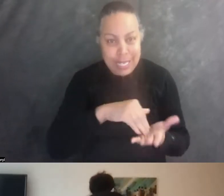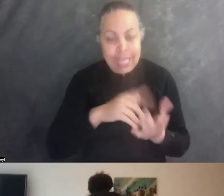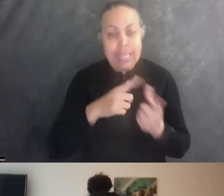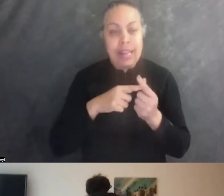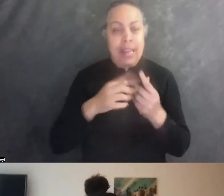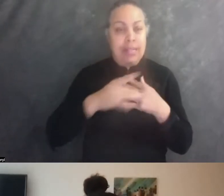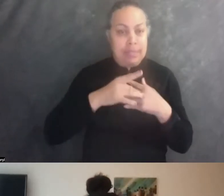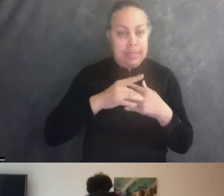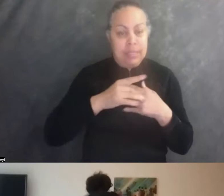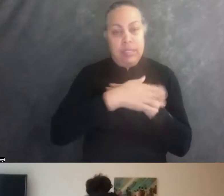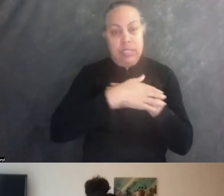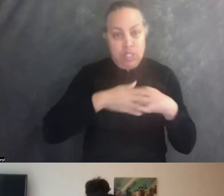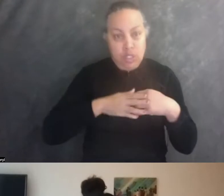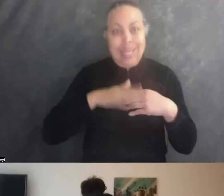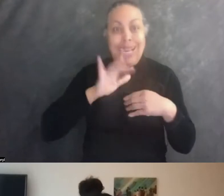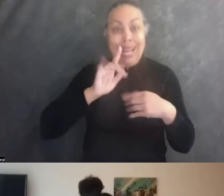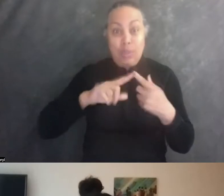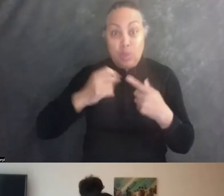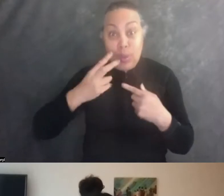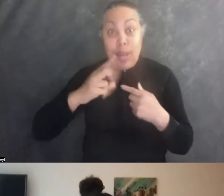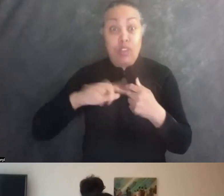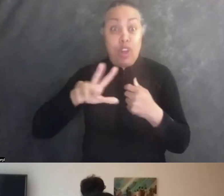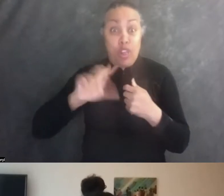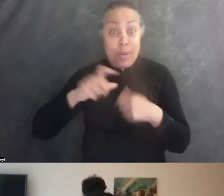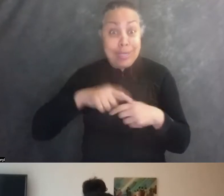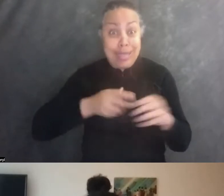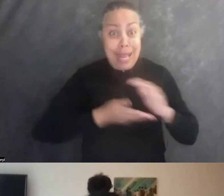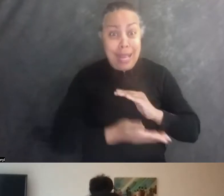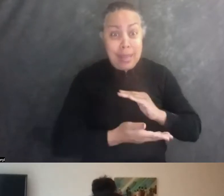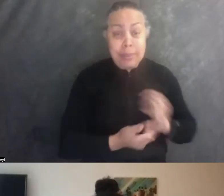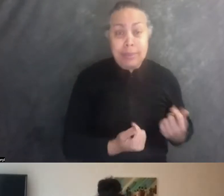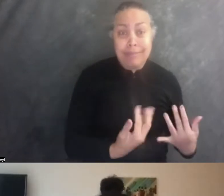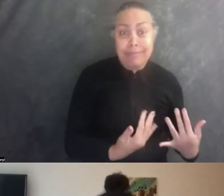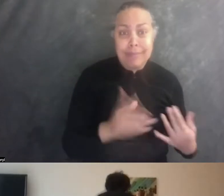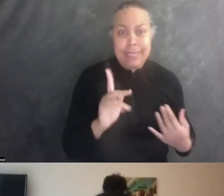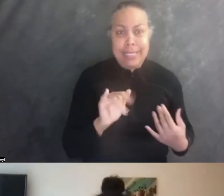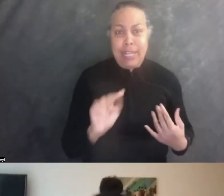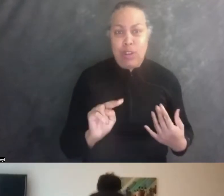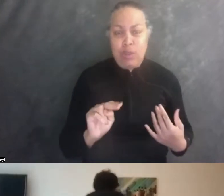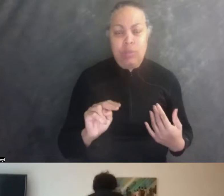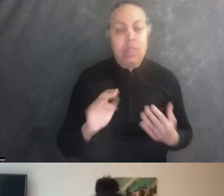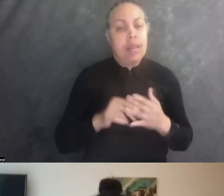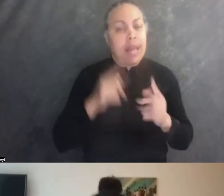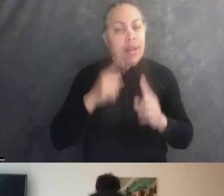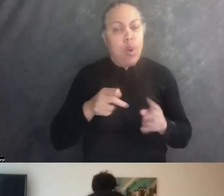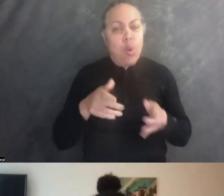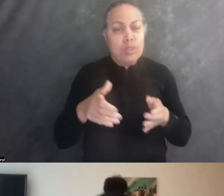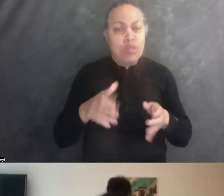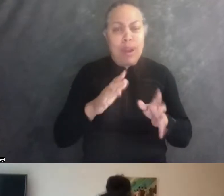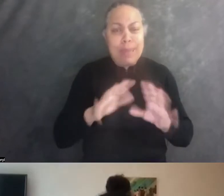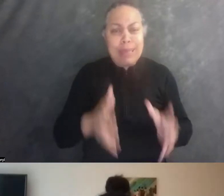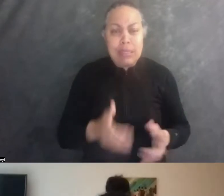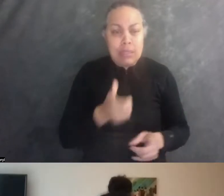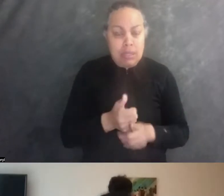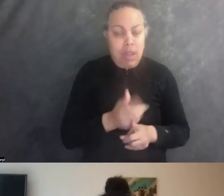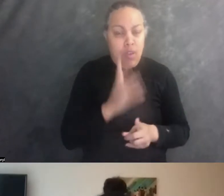over 8 to 12 to 30 firings in the kiln. So the goal is for the ceramic to exist as if it is something that it's